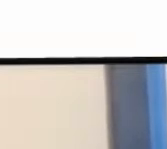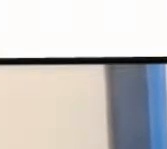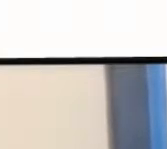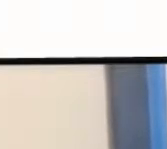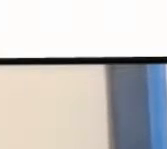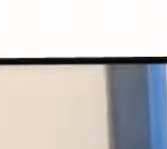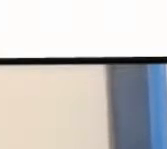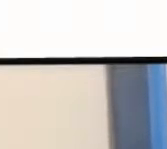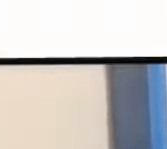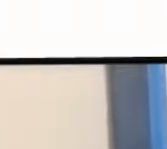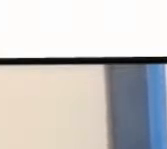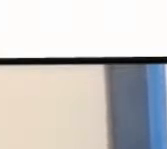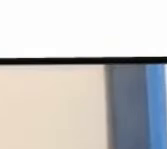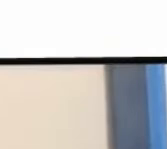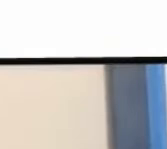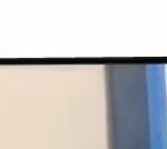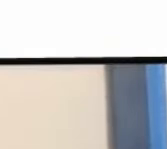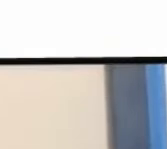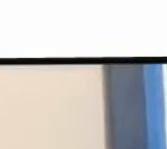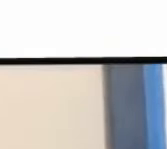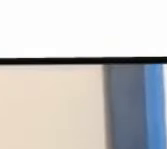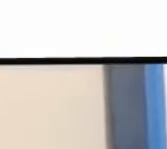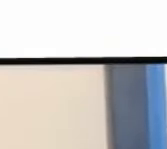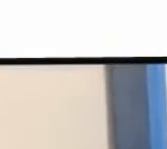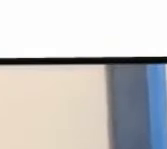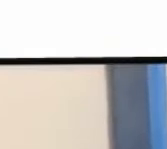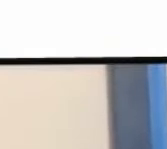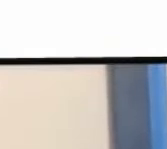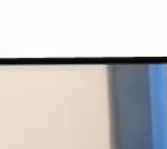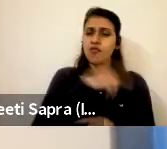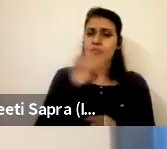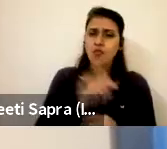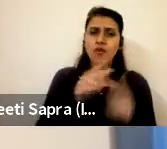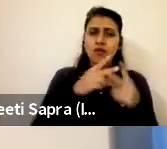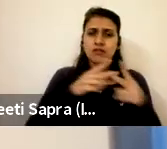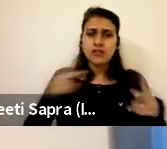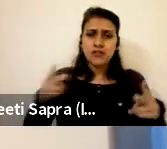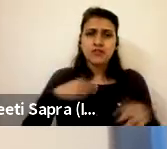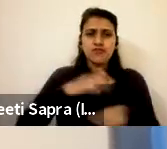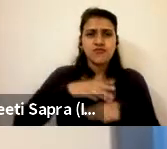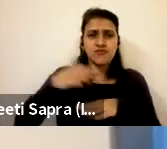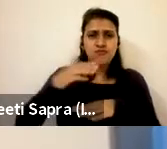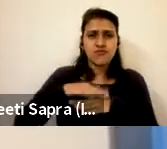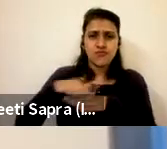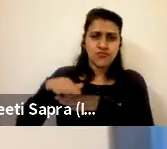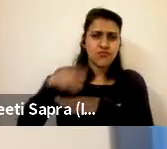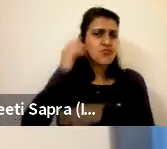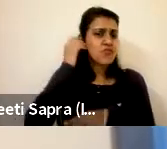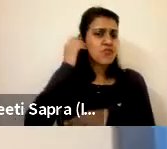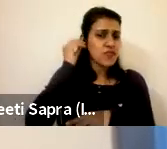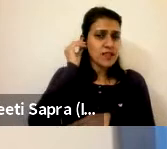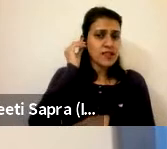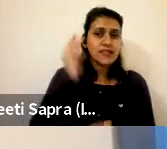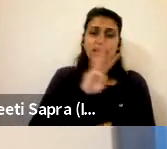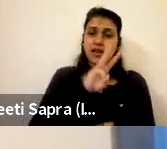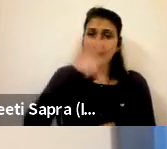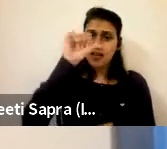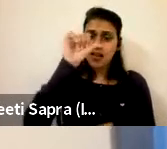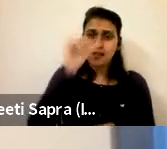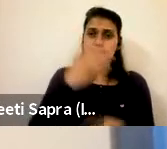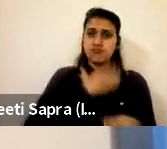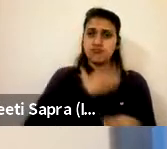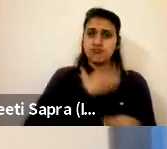my sports career in the year 2013 and have bagged about 39 medals in gold, silver, and